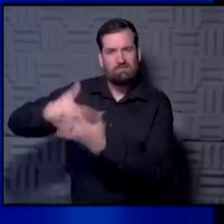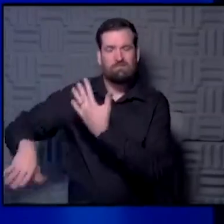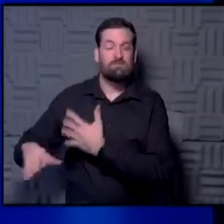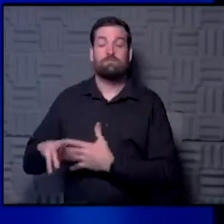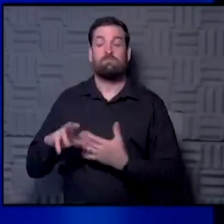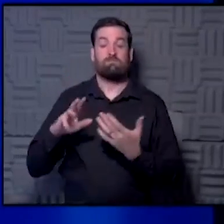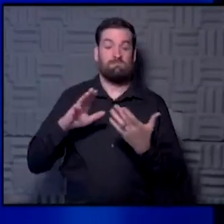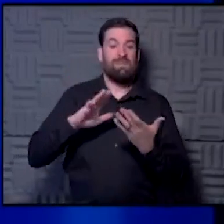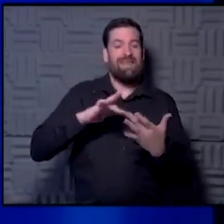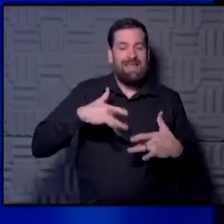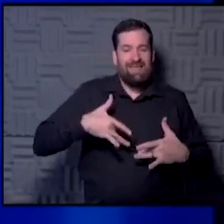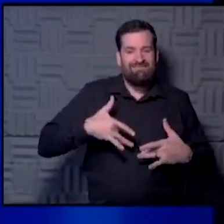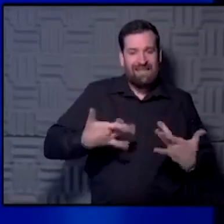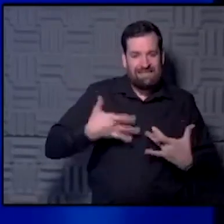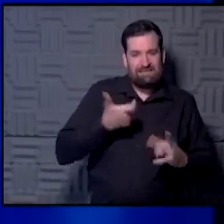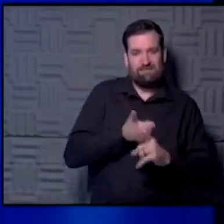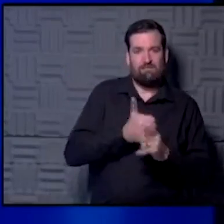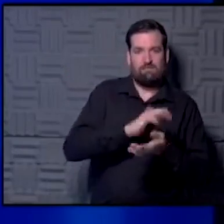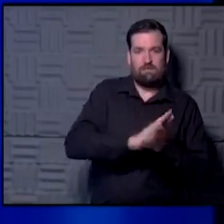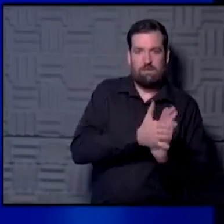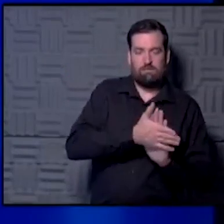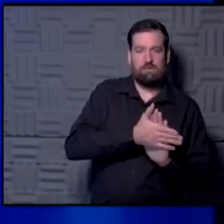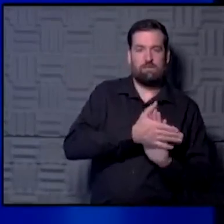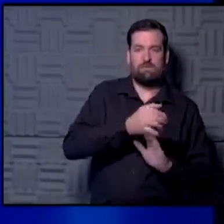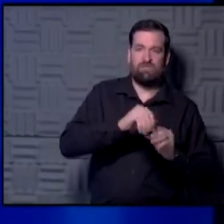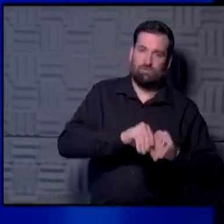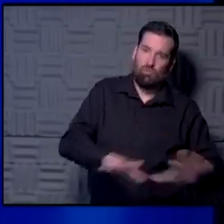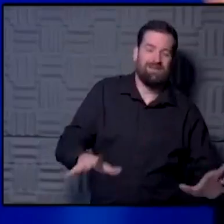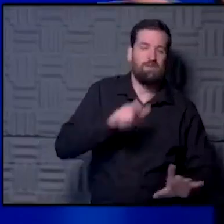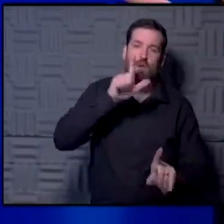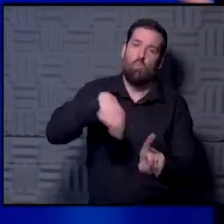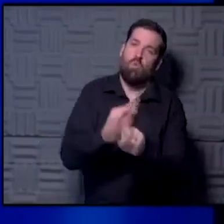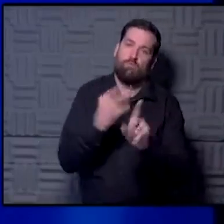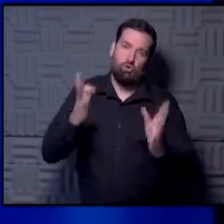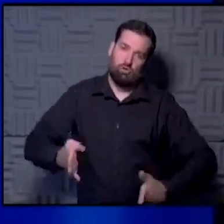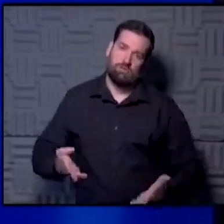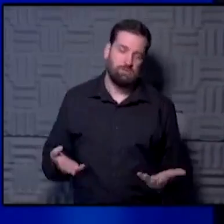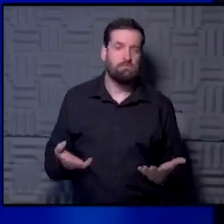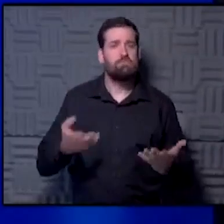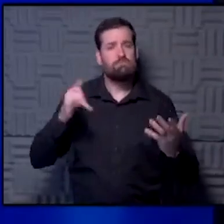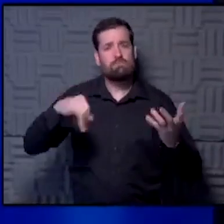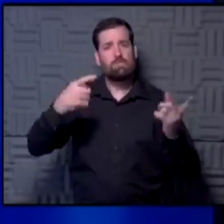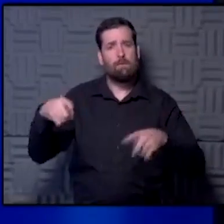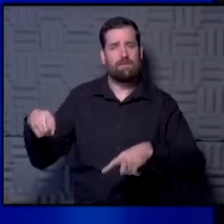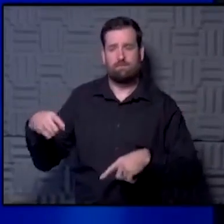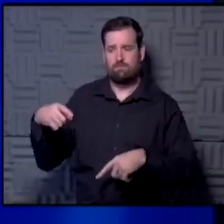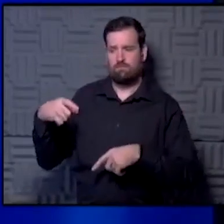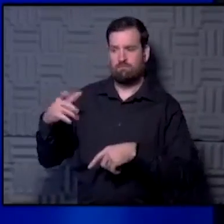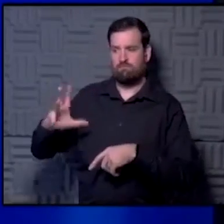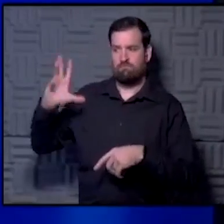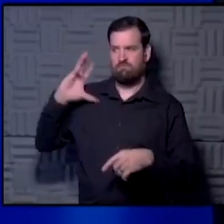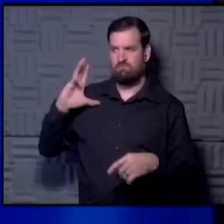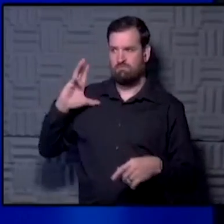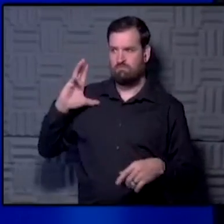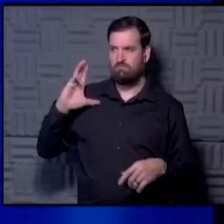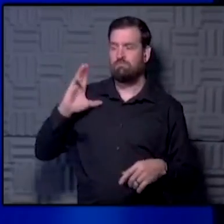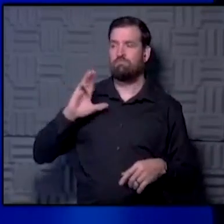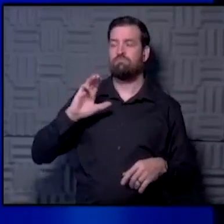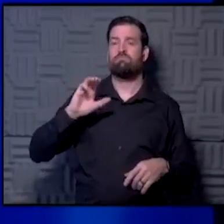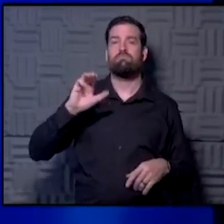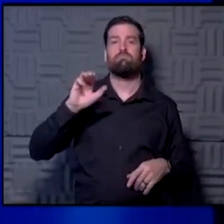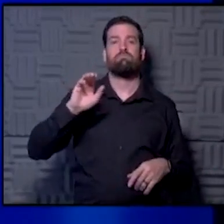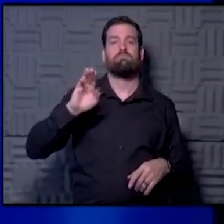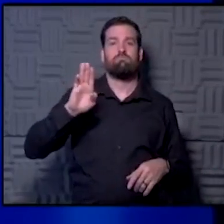the event that becomes a super spreader thing, and that's like a single person, and we know that kind of happened early on with Boston.